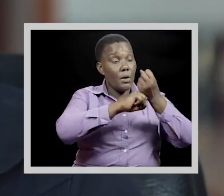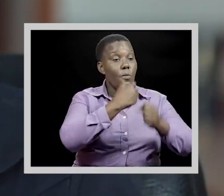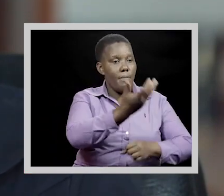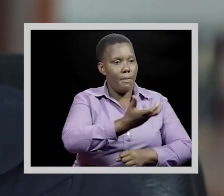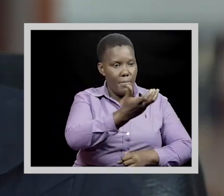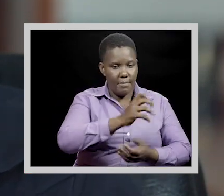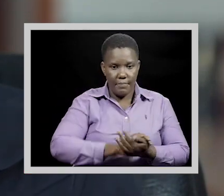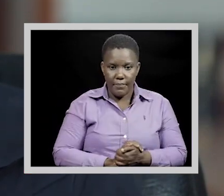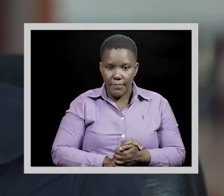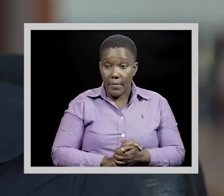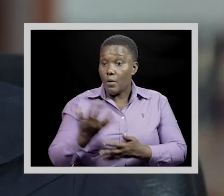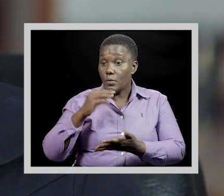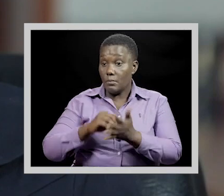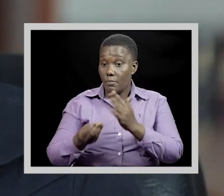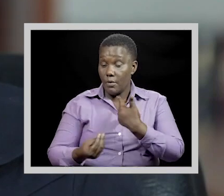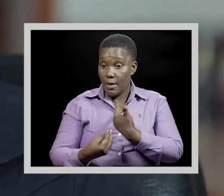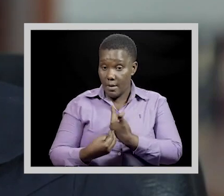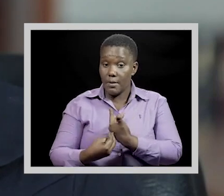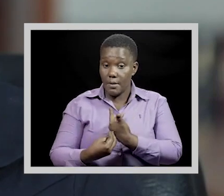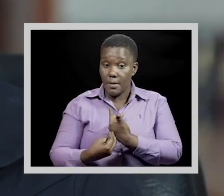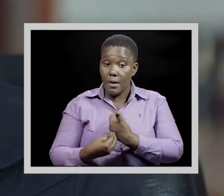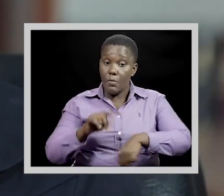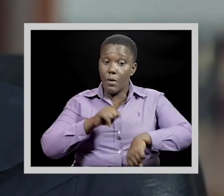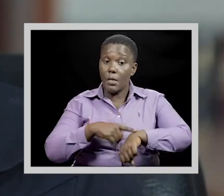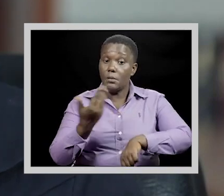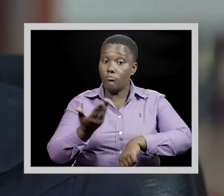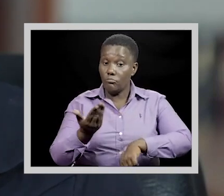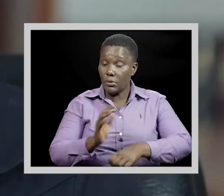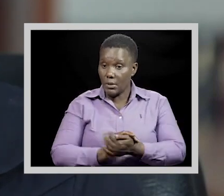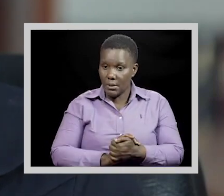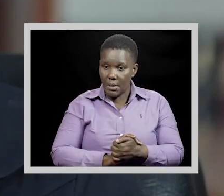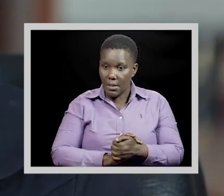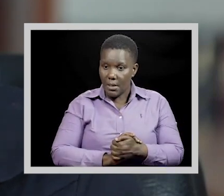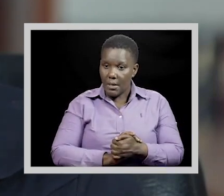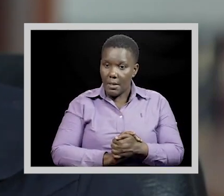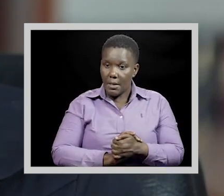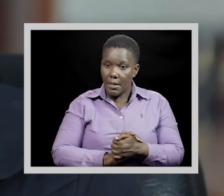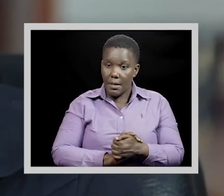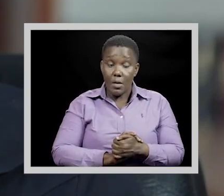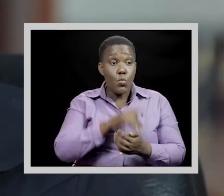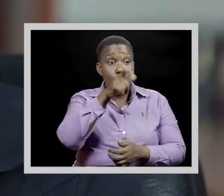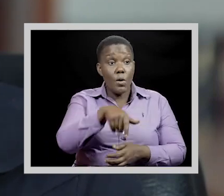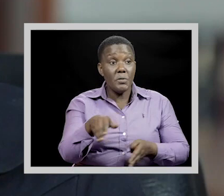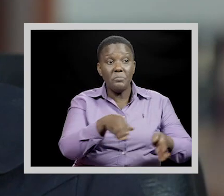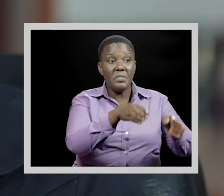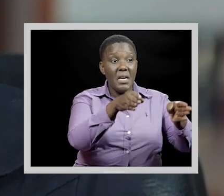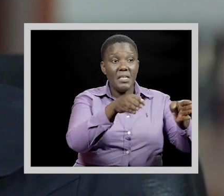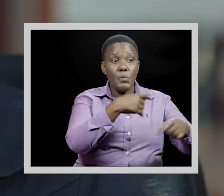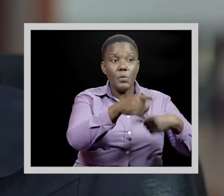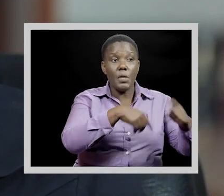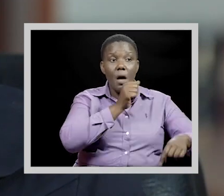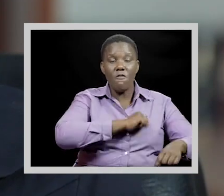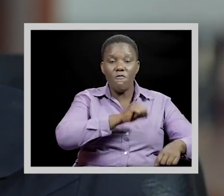welfare officer, because sometimes you might find that the citizens are not ready